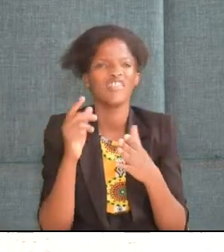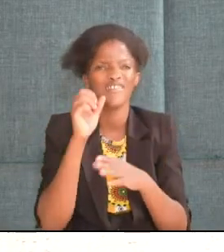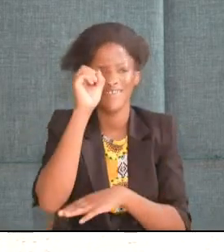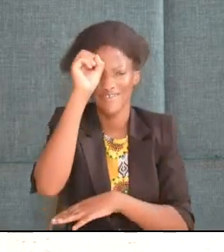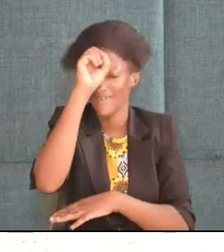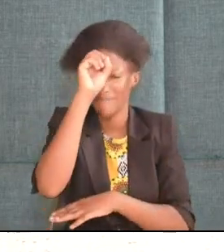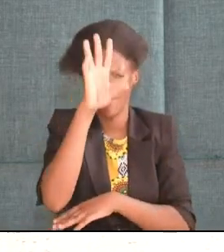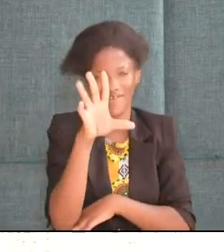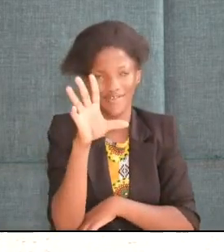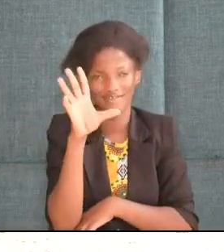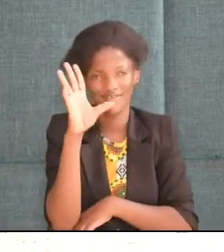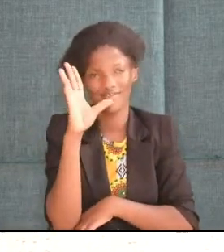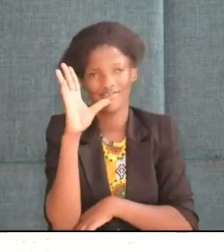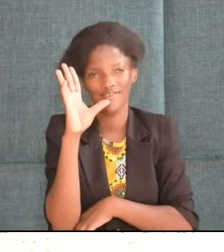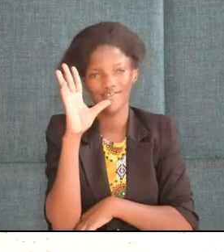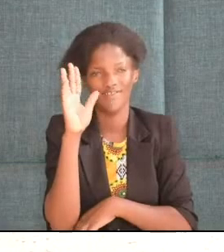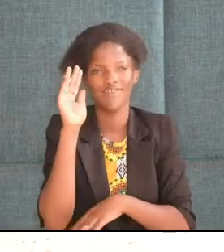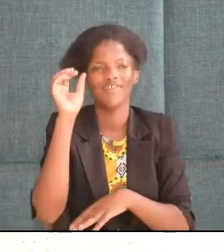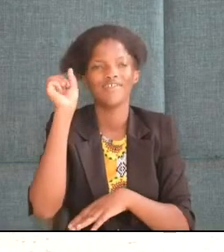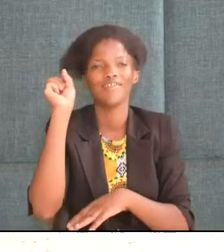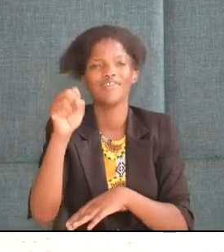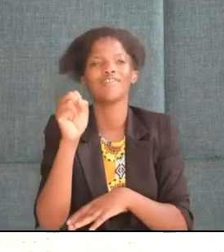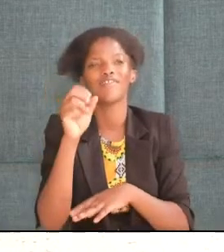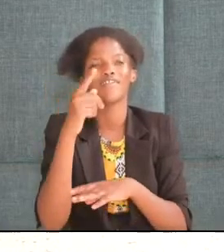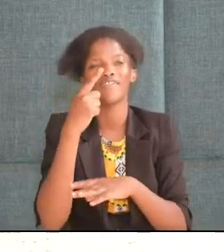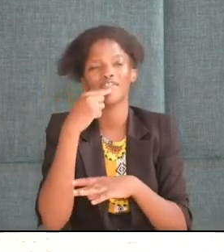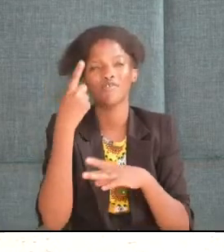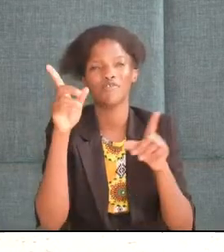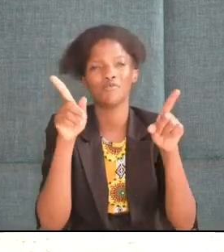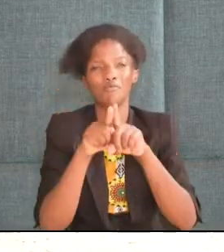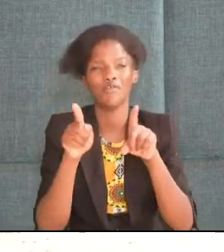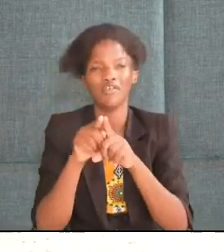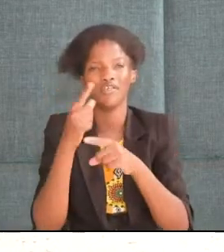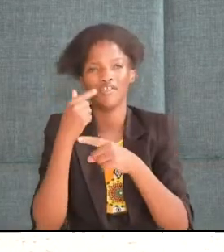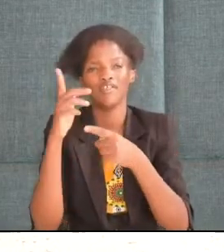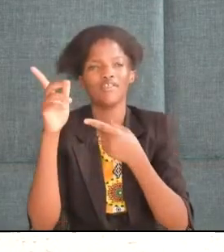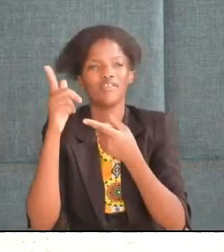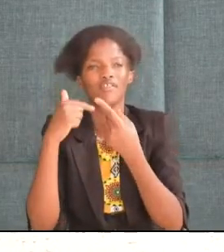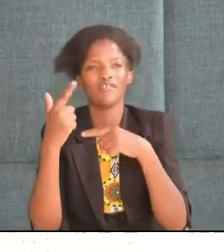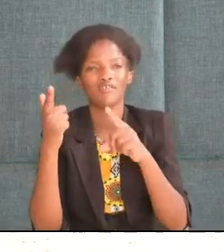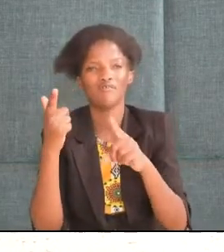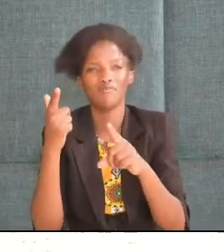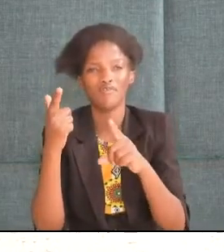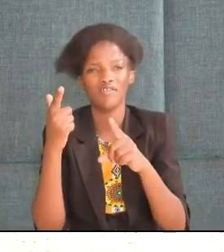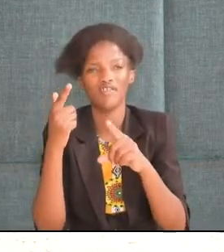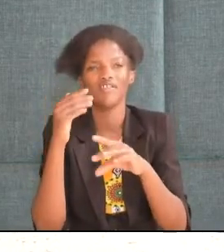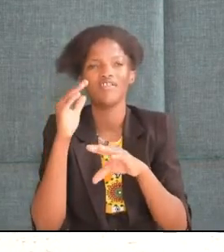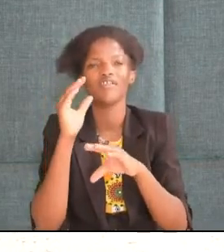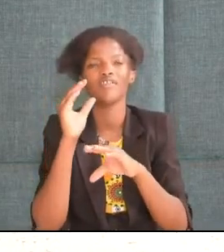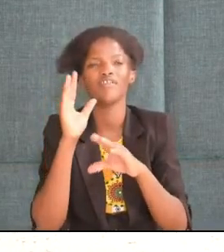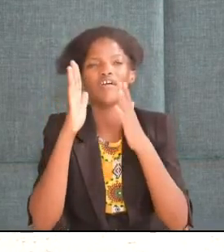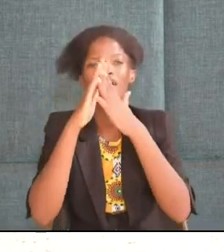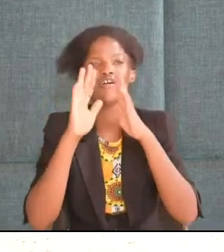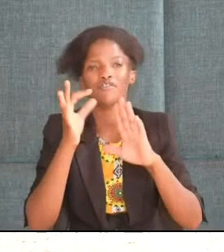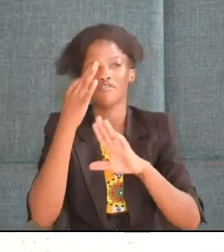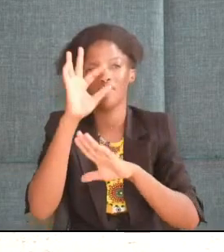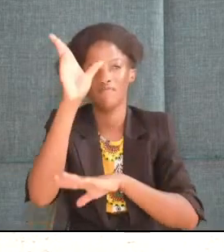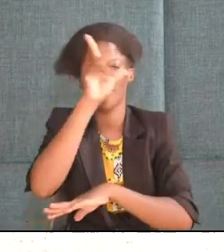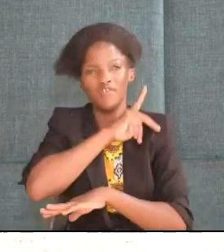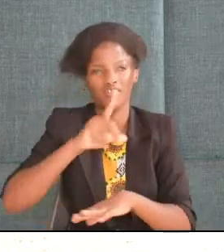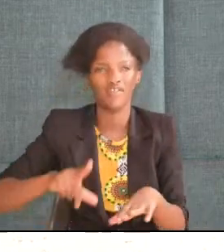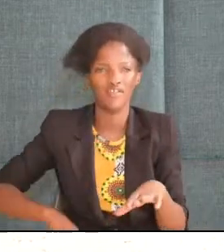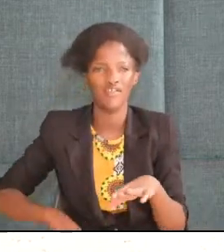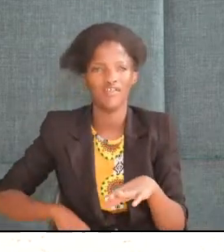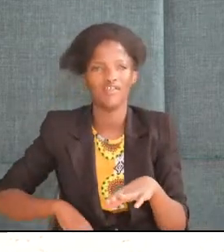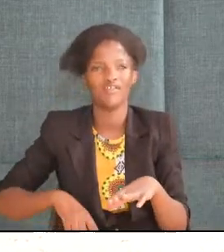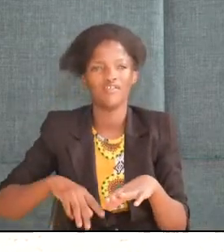surprise. He also told me that I would need the armor of God. Keep talking. I told him I didn't